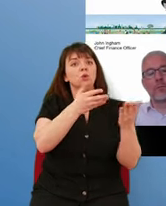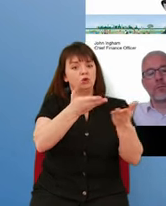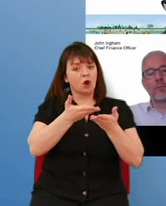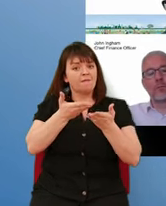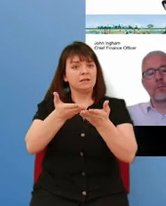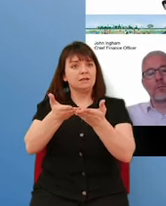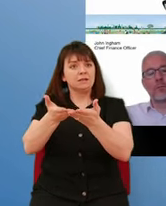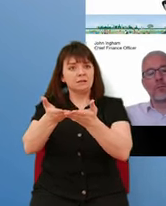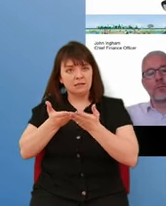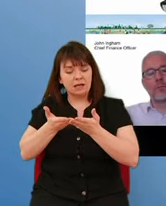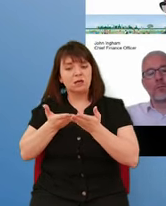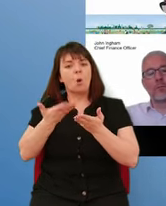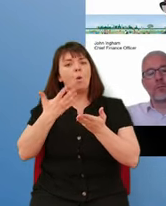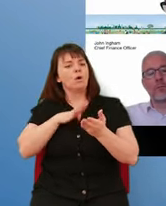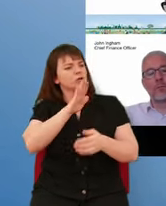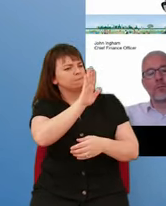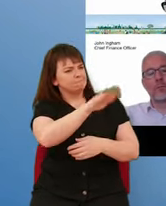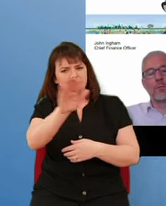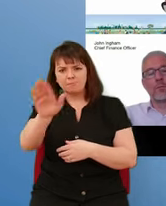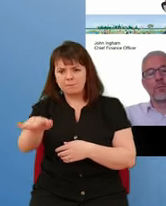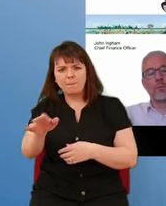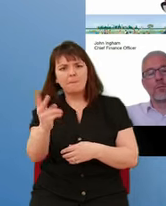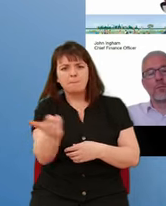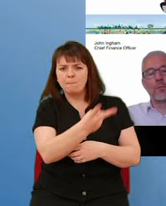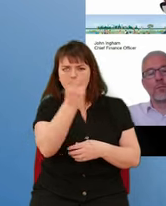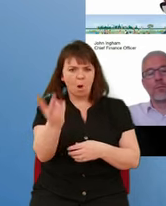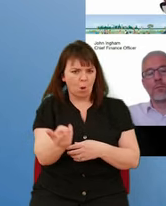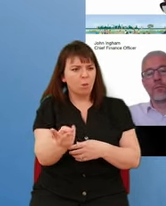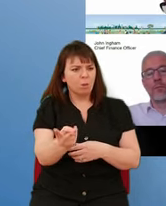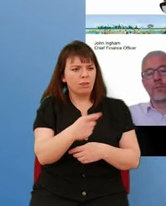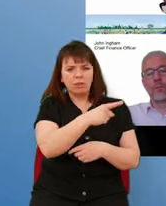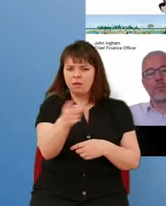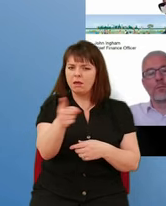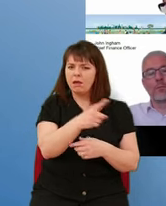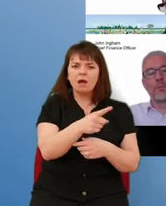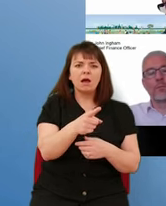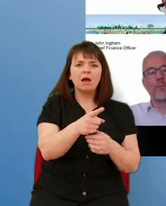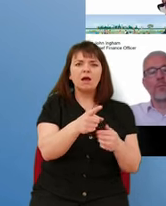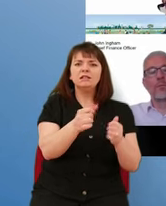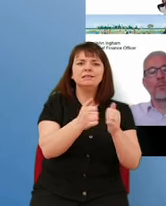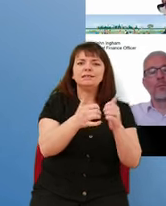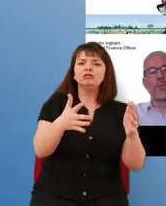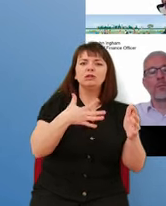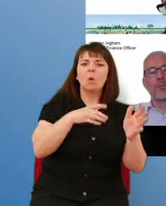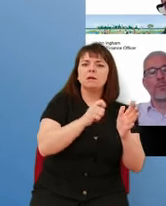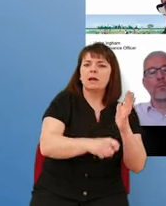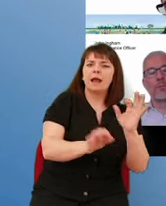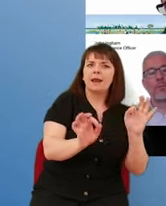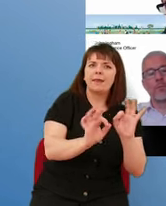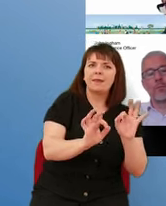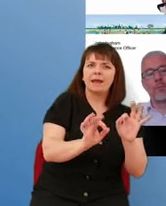have 6 practices have decided not to go through, and the other one I think has got 8 practices to